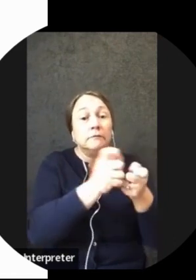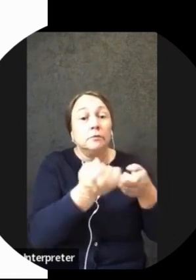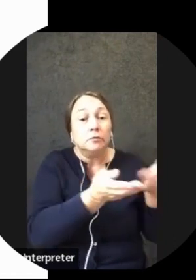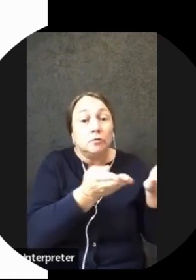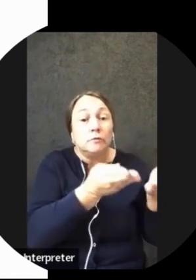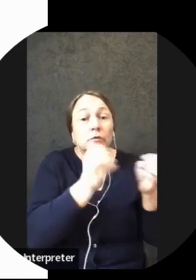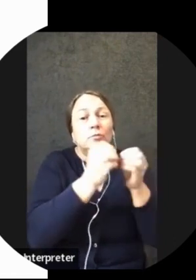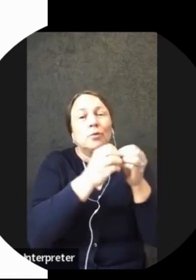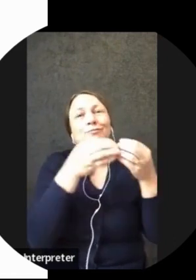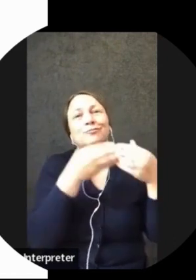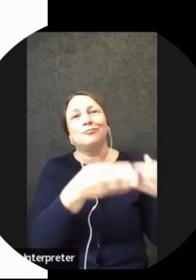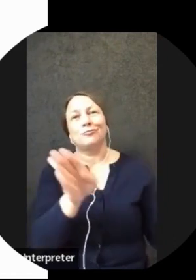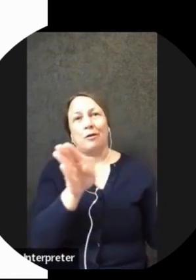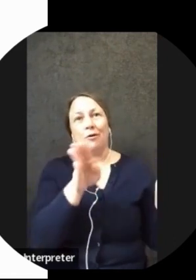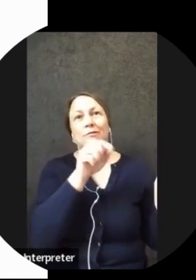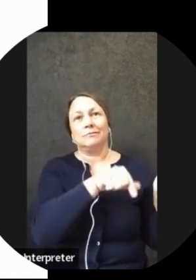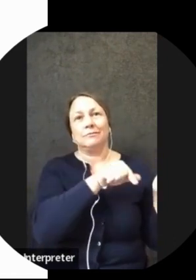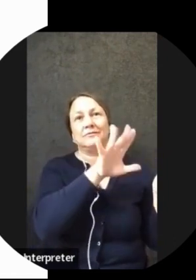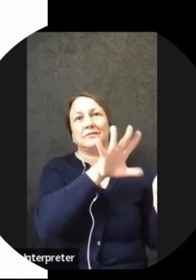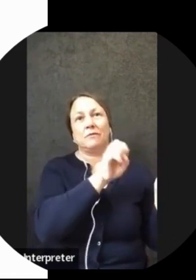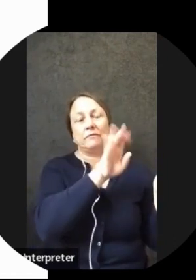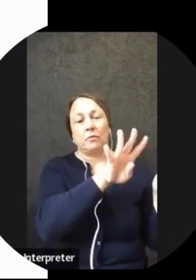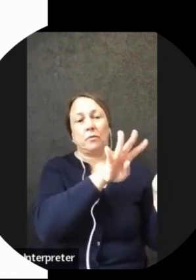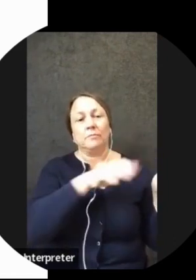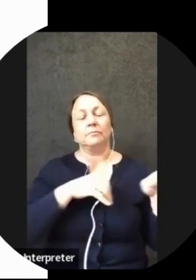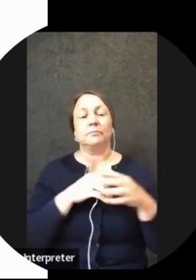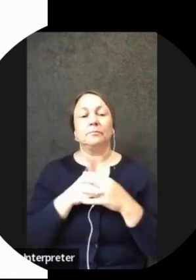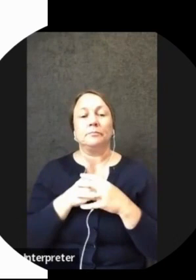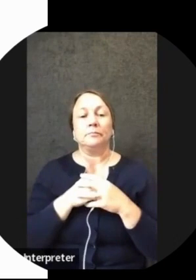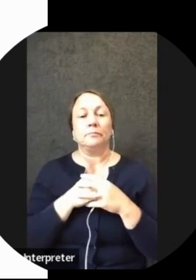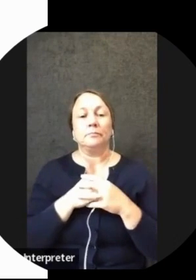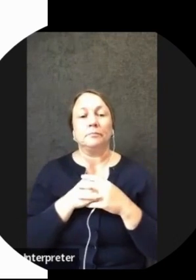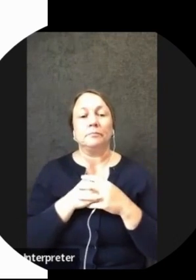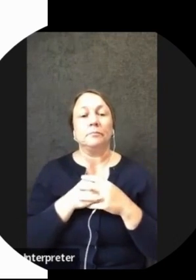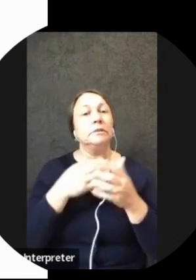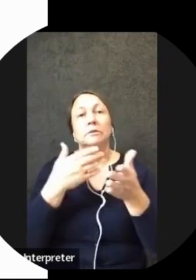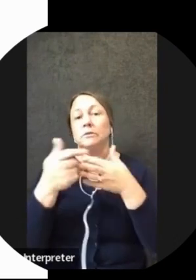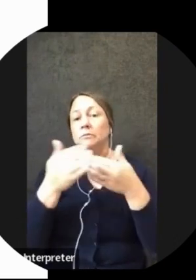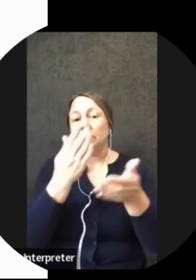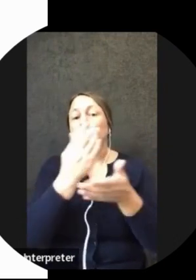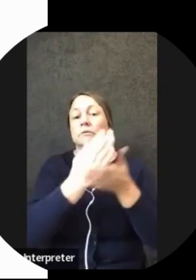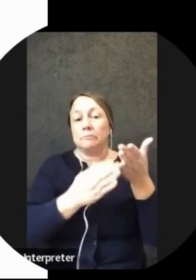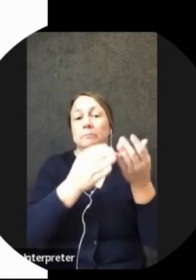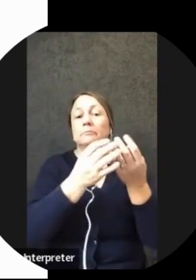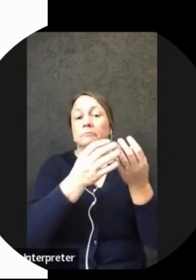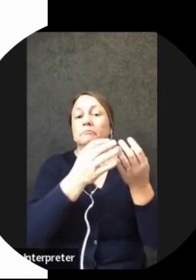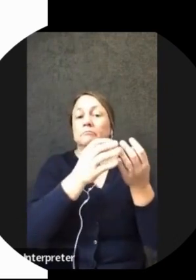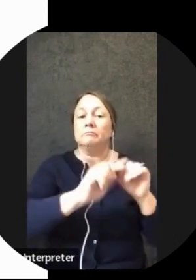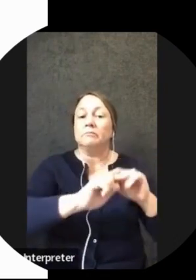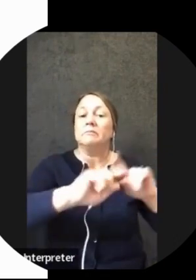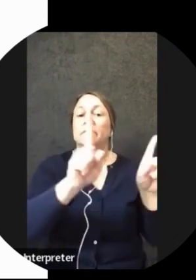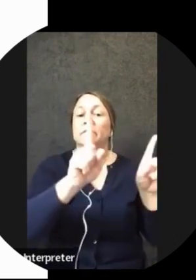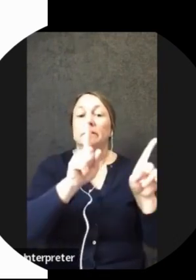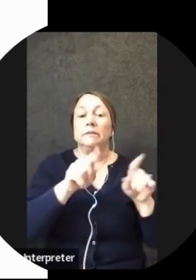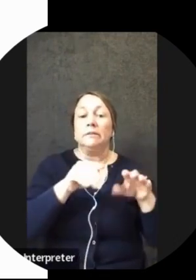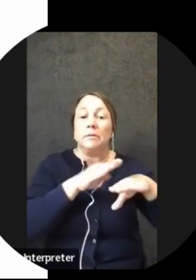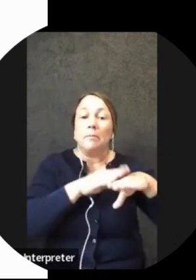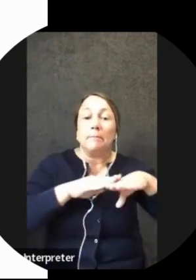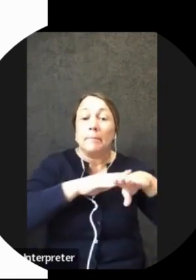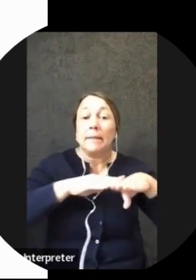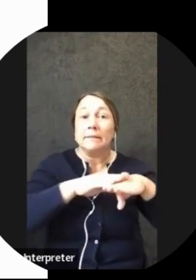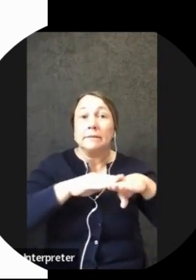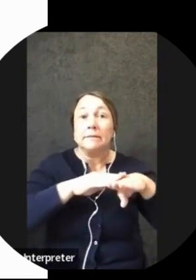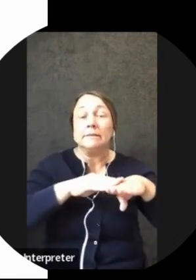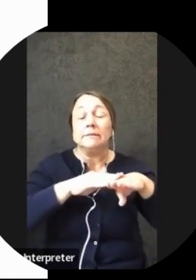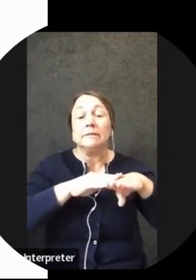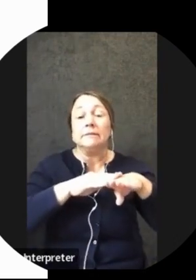more general under Section 504. Despite some differences, basic special education rights